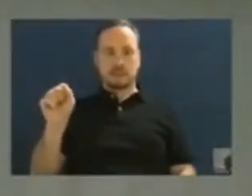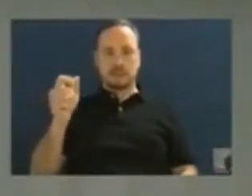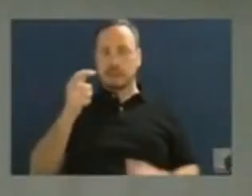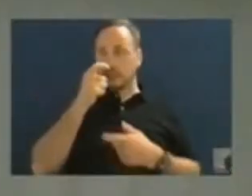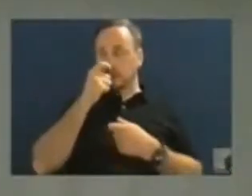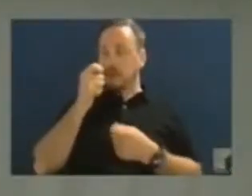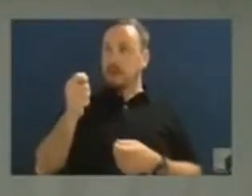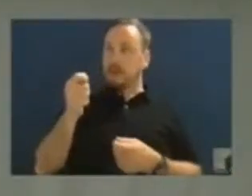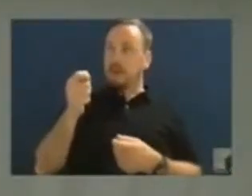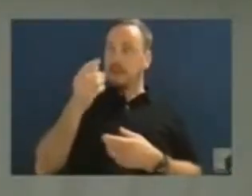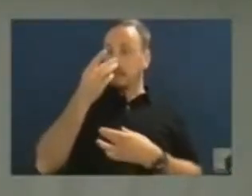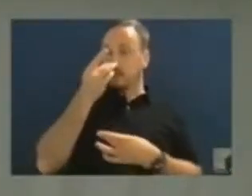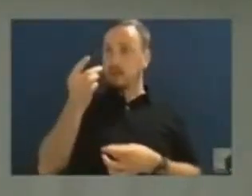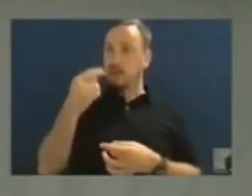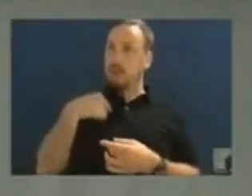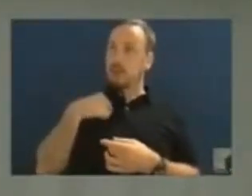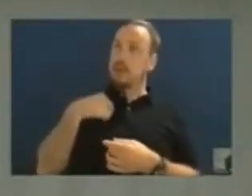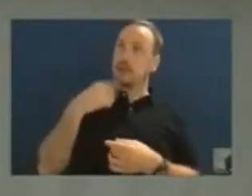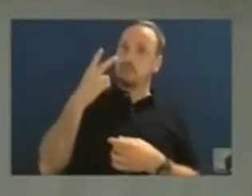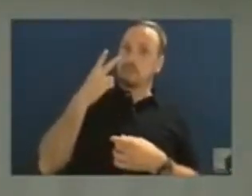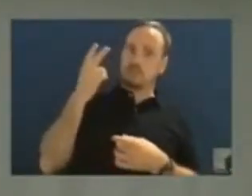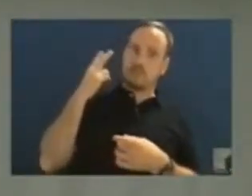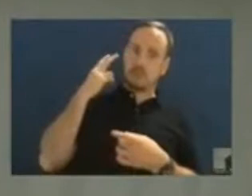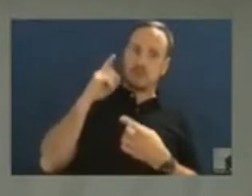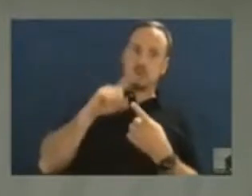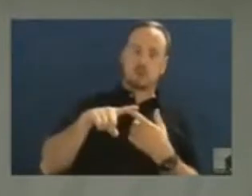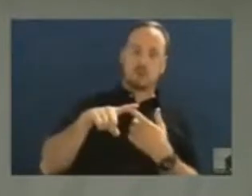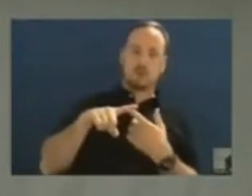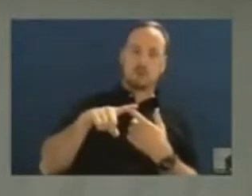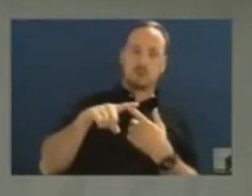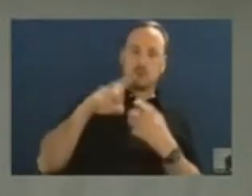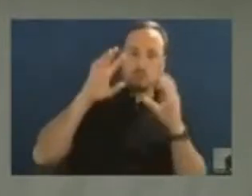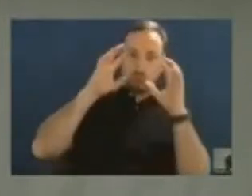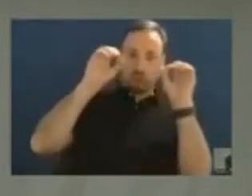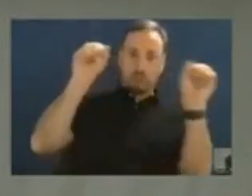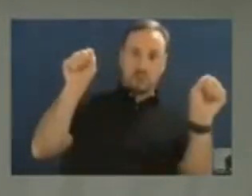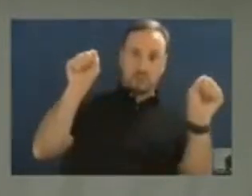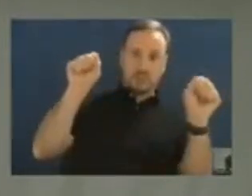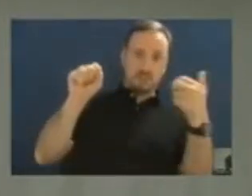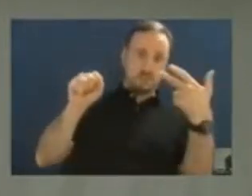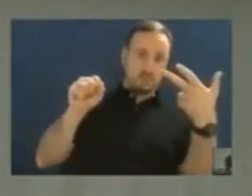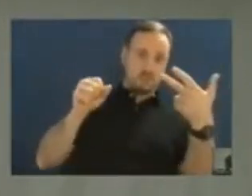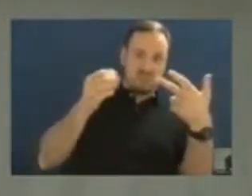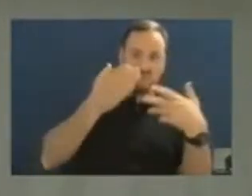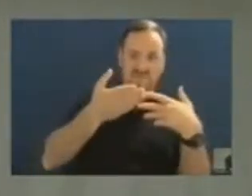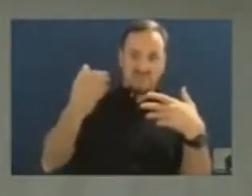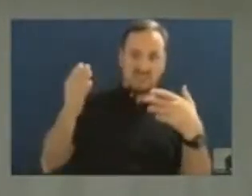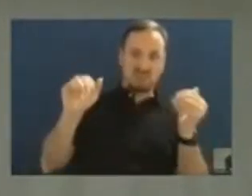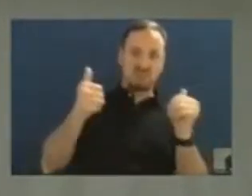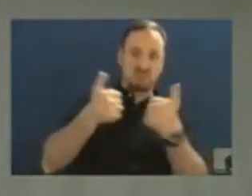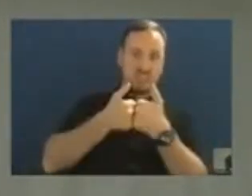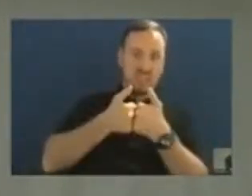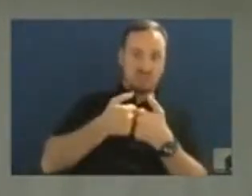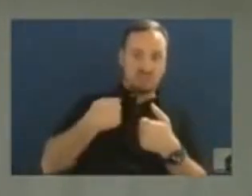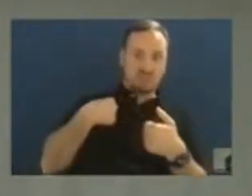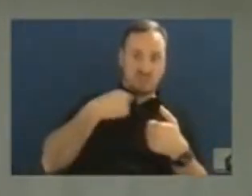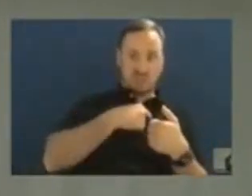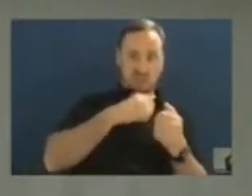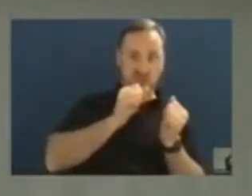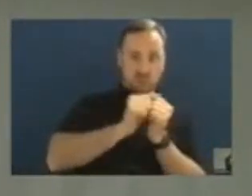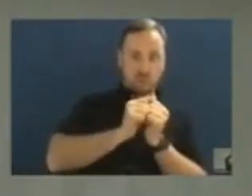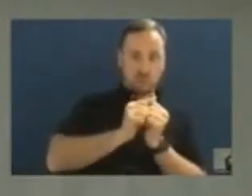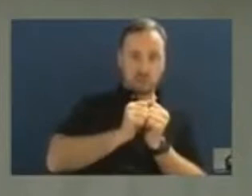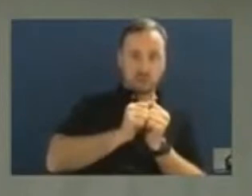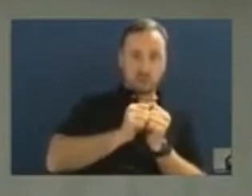that our superintendent challenged us with, or stated up front, which I've tried